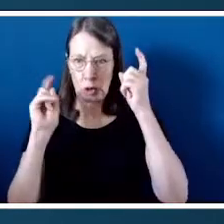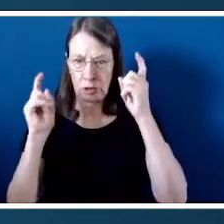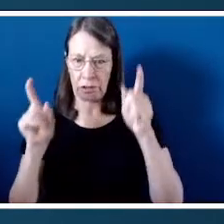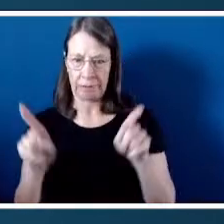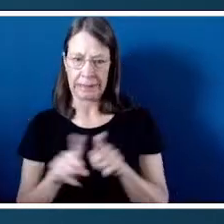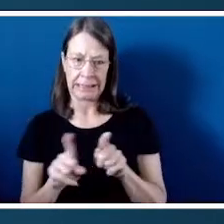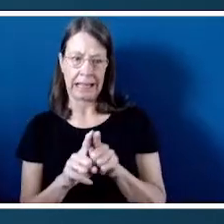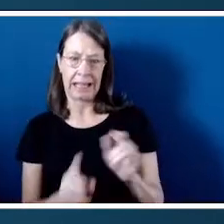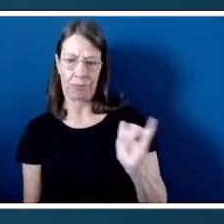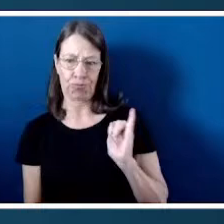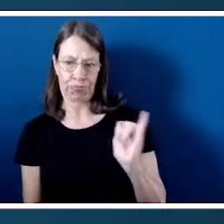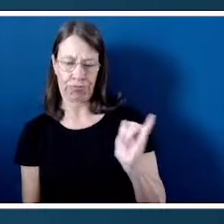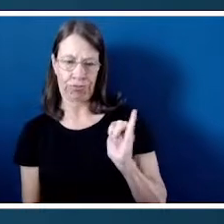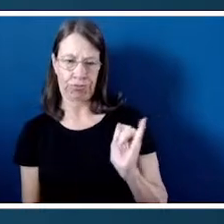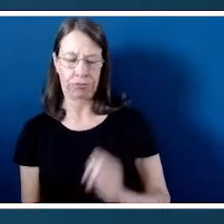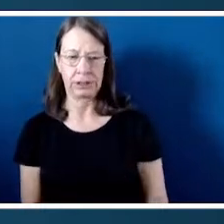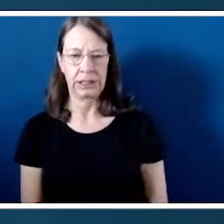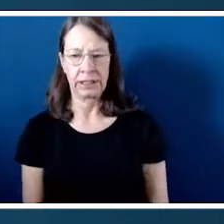Across the Blue Pacific,